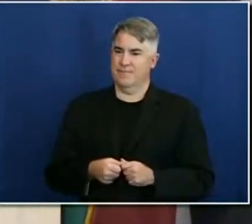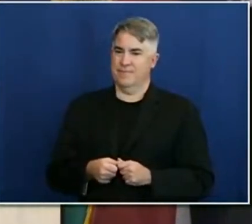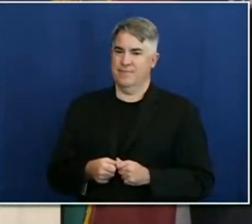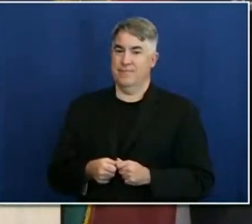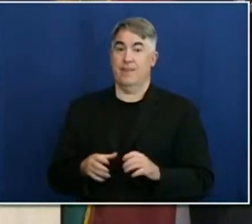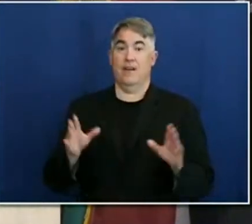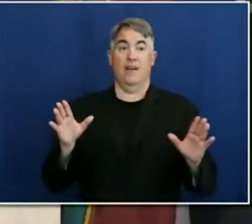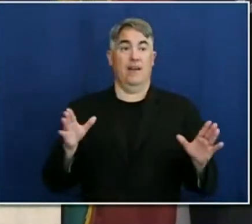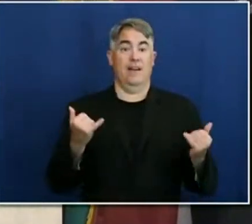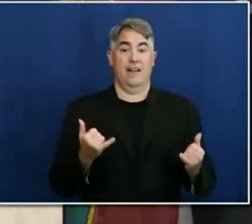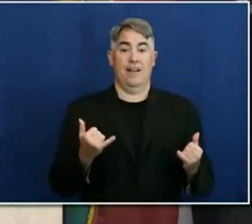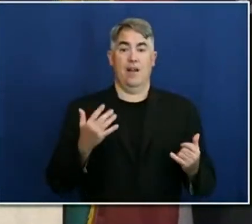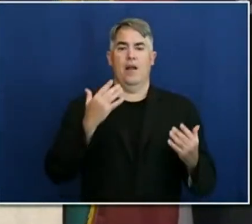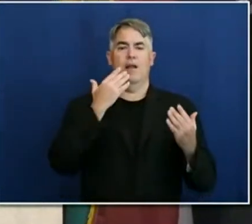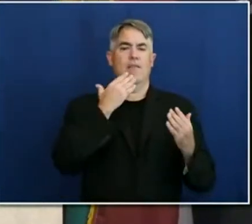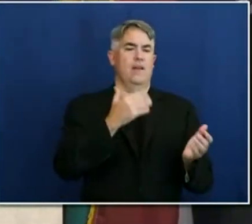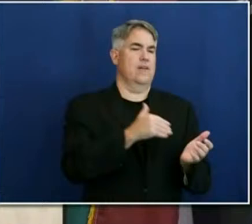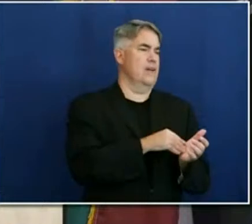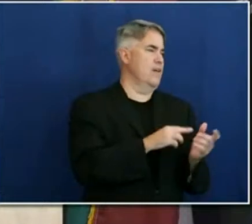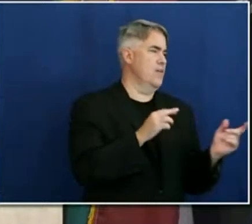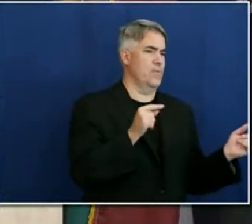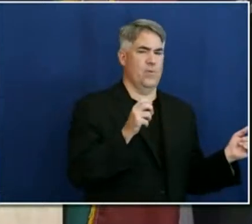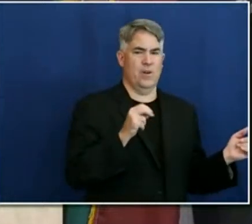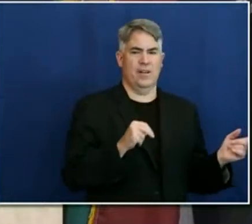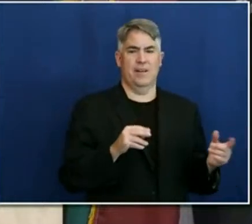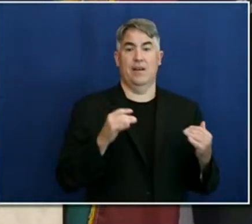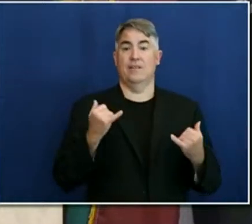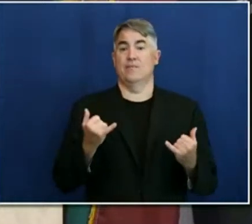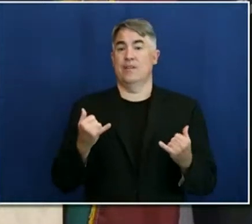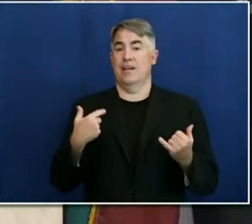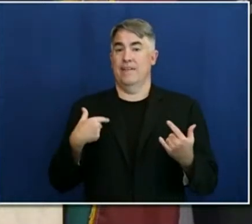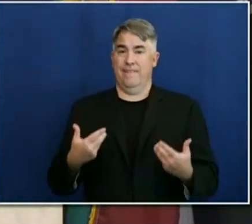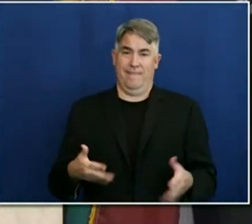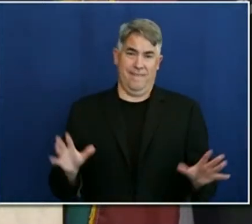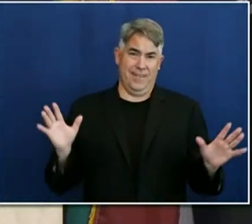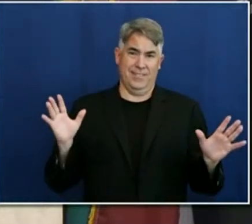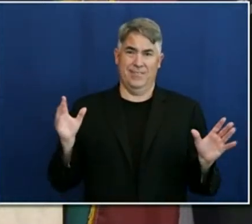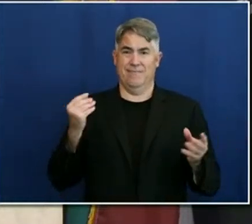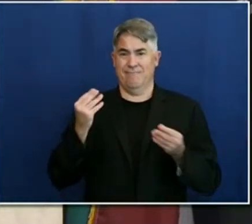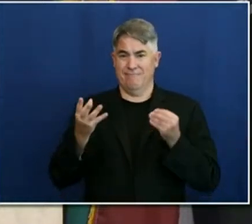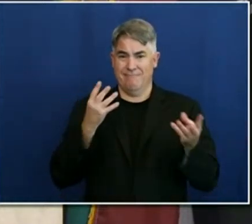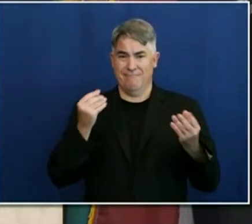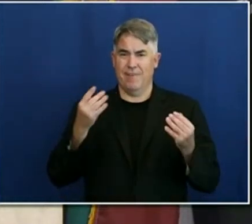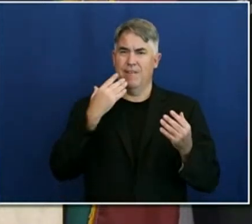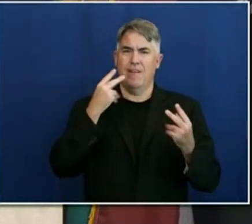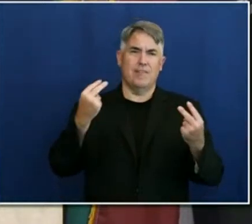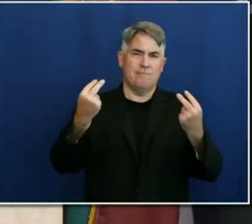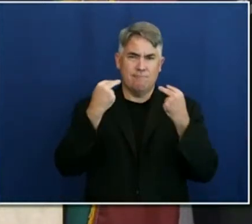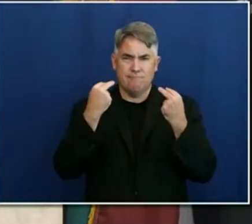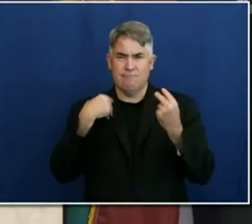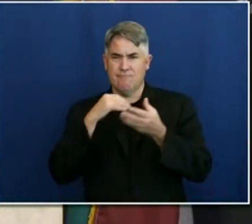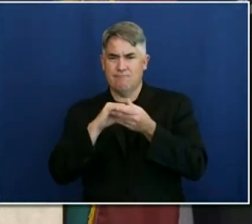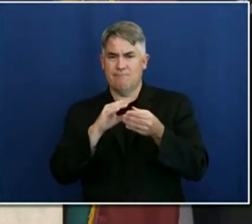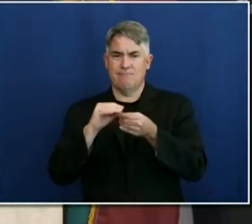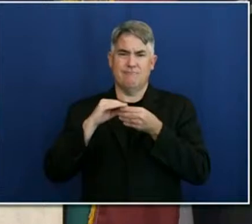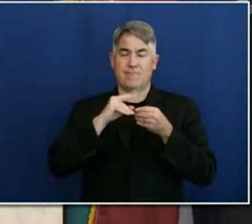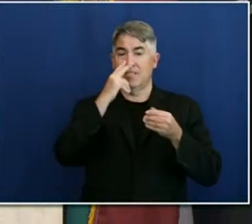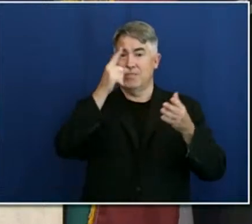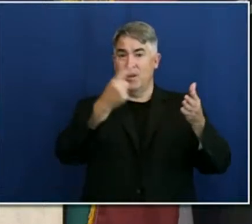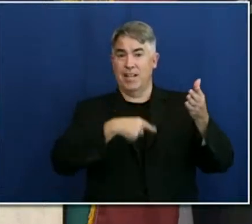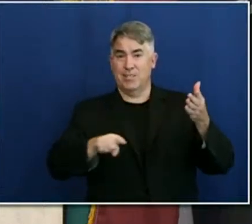Thank you, Dr. Wooten. That concludes our media briefing for today. We appreciate everyone for joining us, and we will see you back next week.